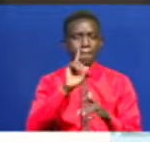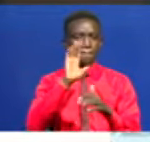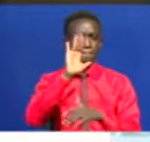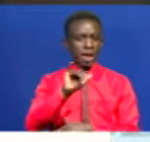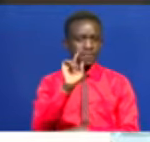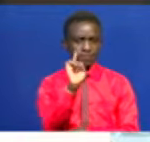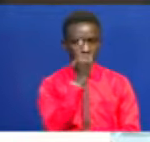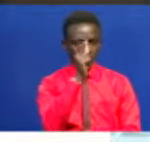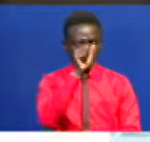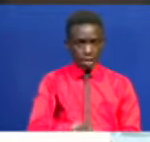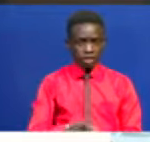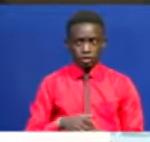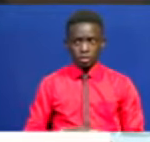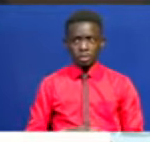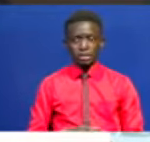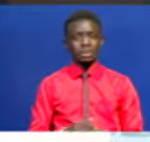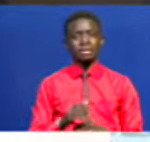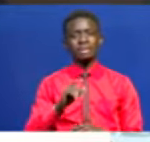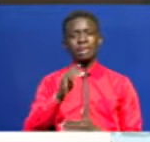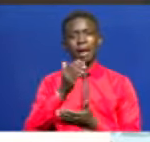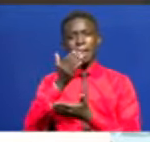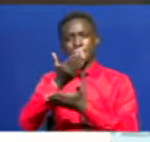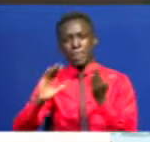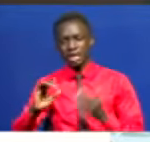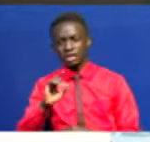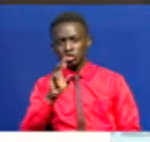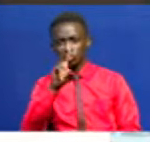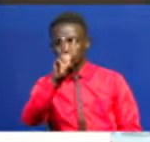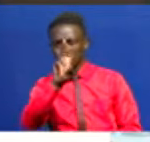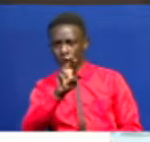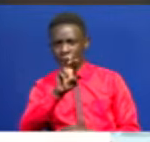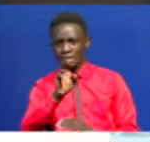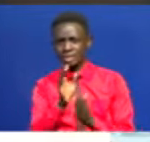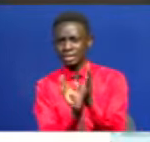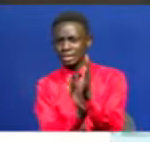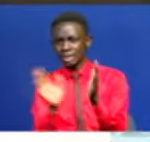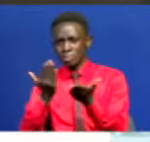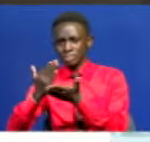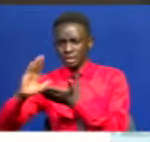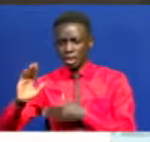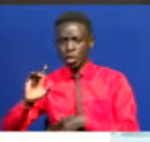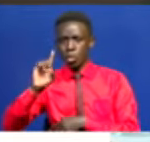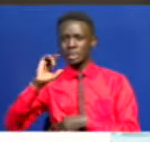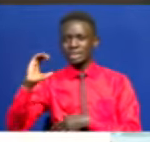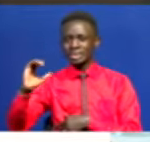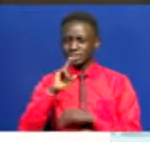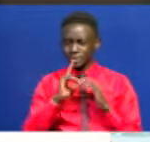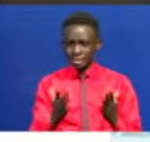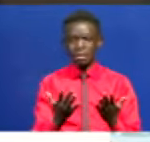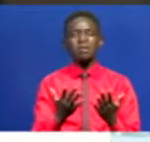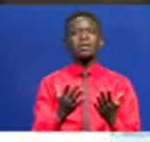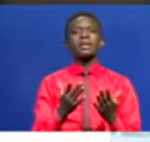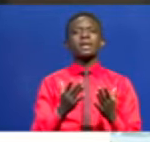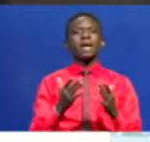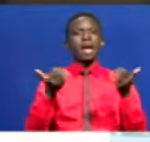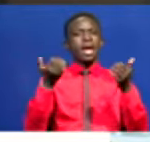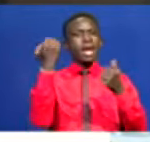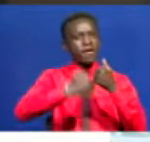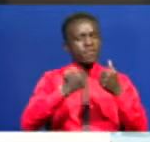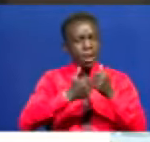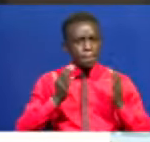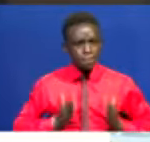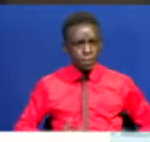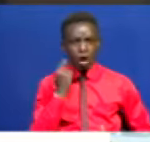Section 20, subsection 1C, on the other hand, provides that every person who aids or abets another